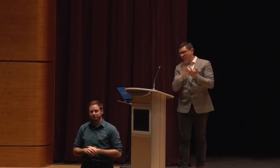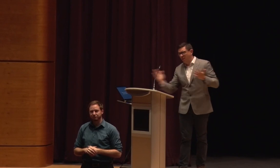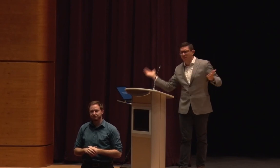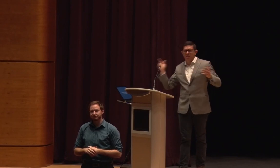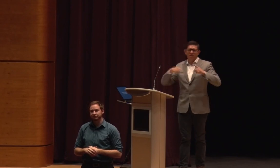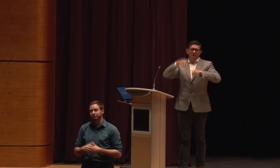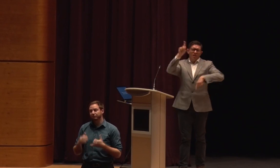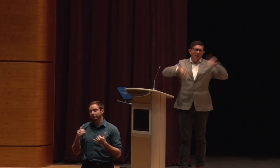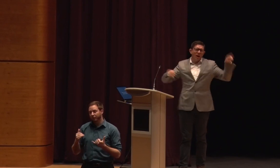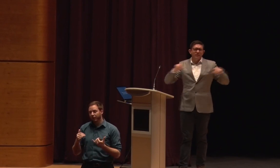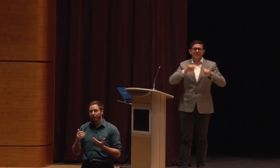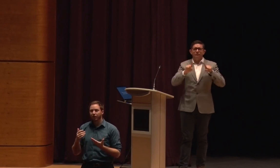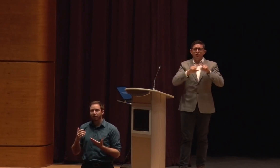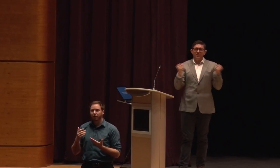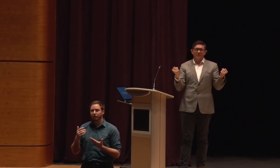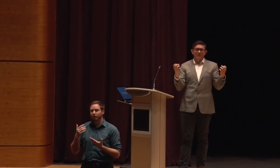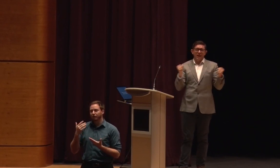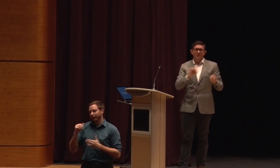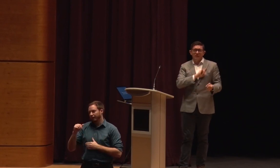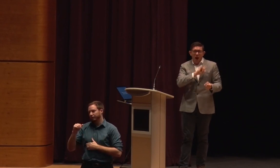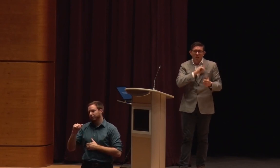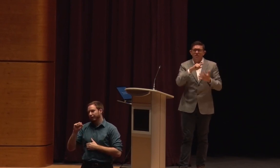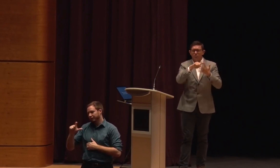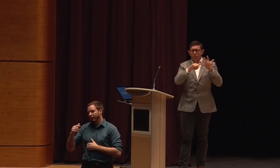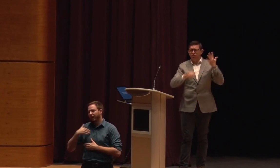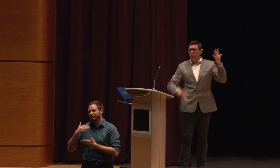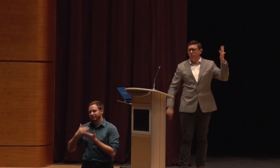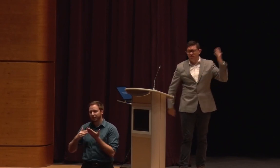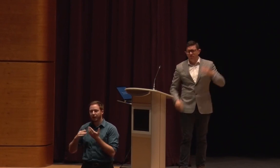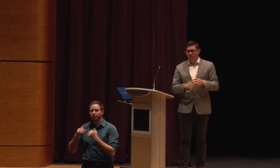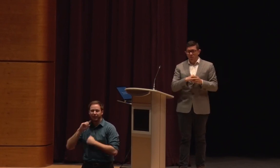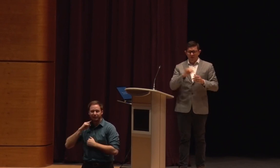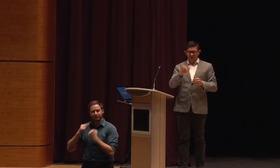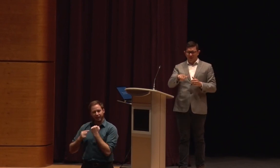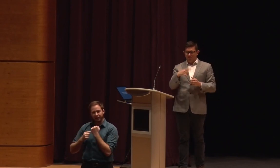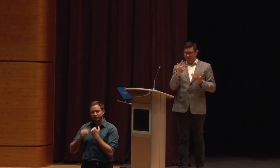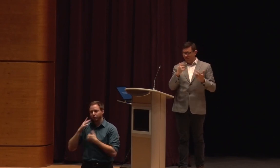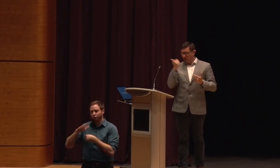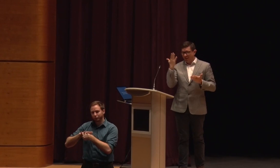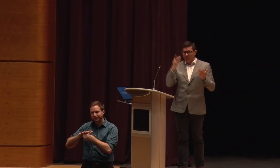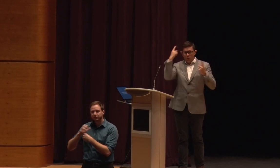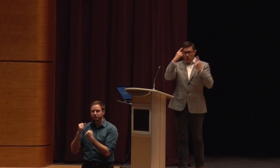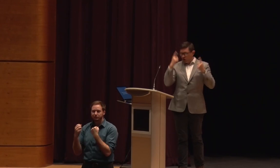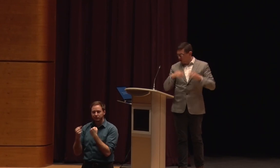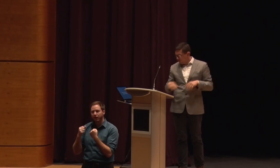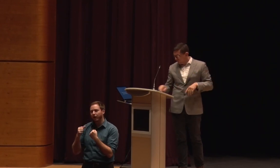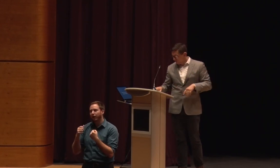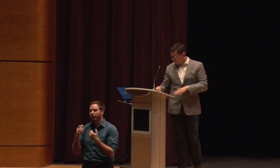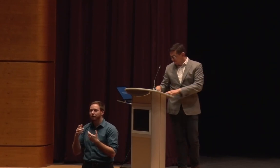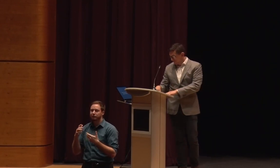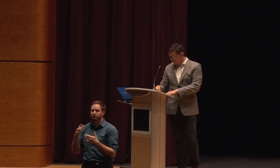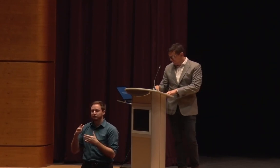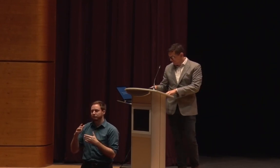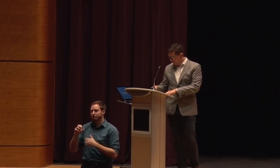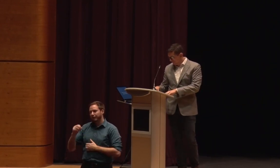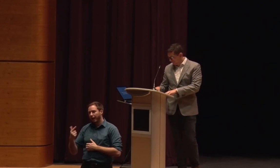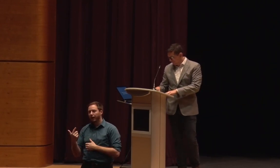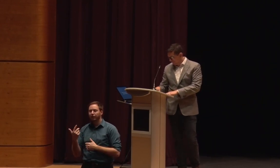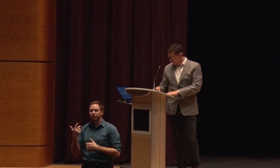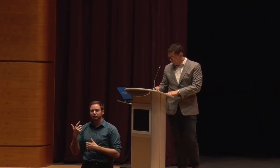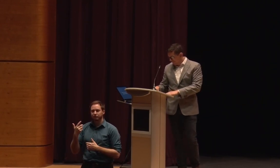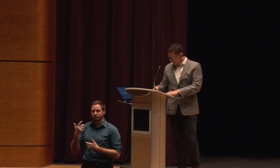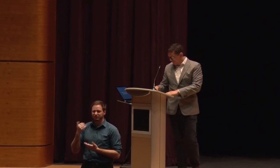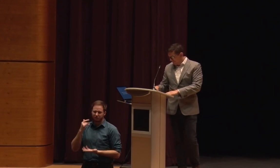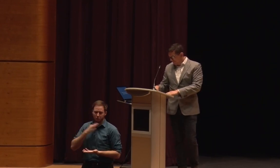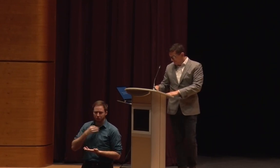Now, we have accents in ASL as well, different regional signs, slang, you know, just in